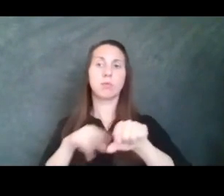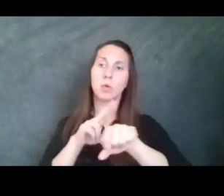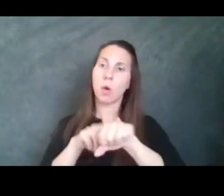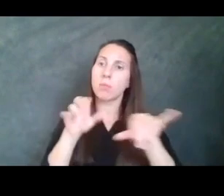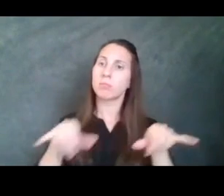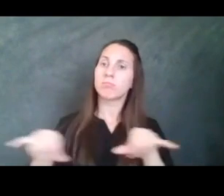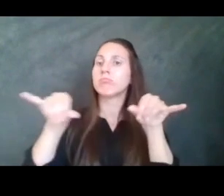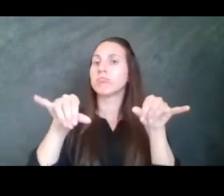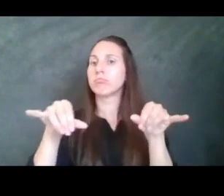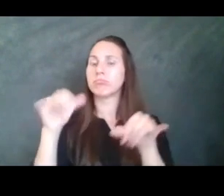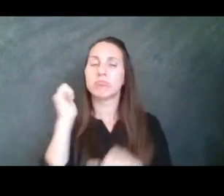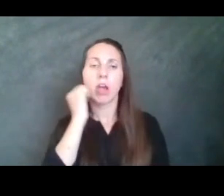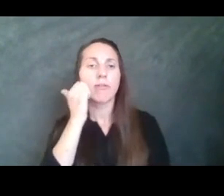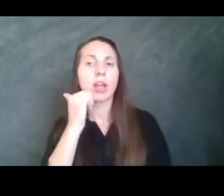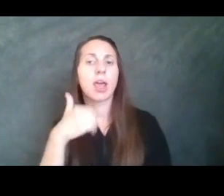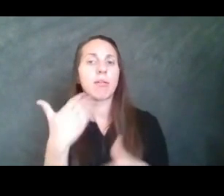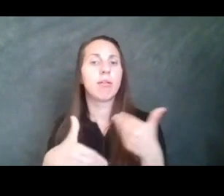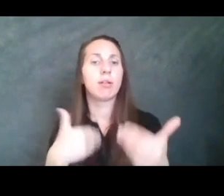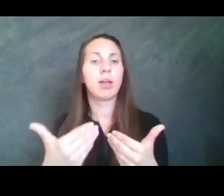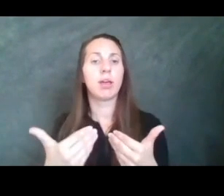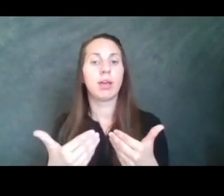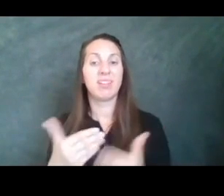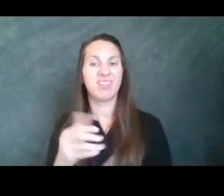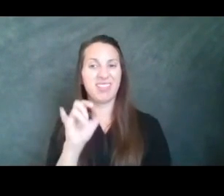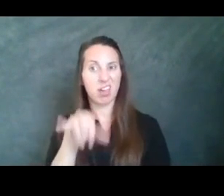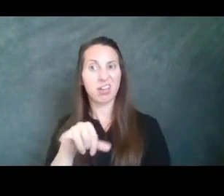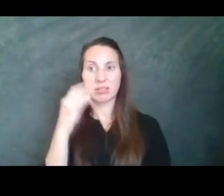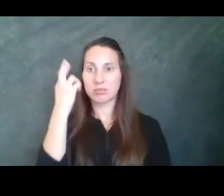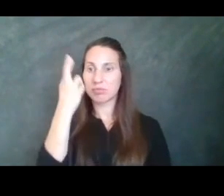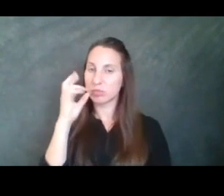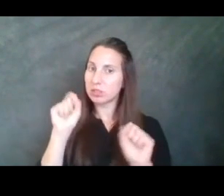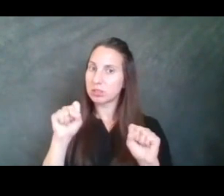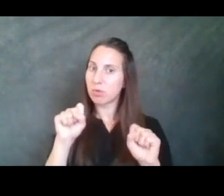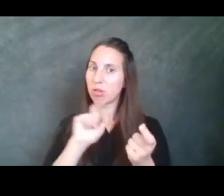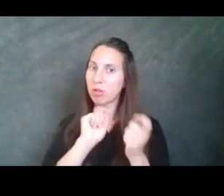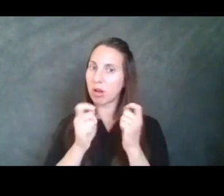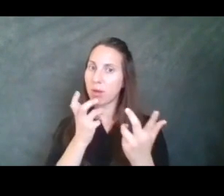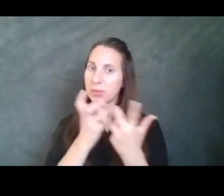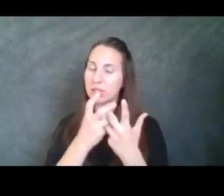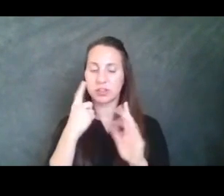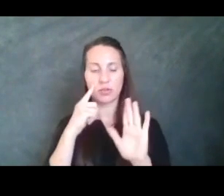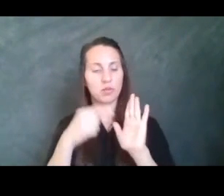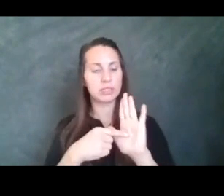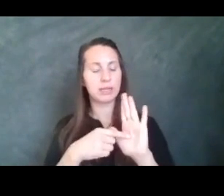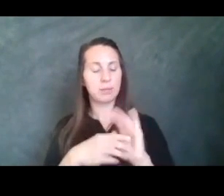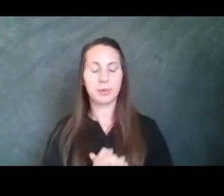an everyday basis is a reasonable accommodation. For example,